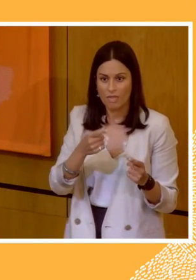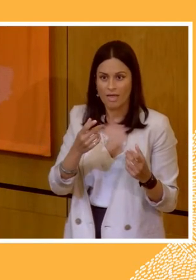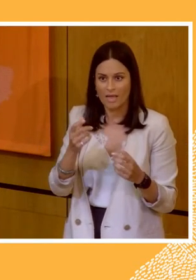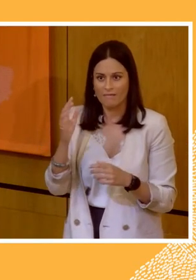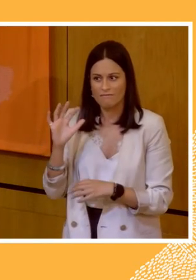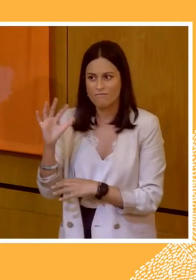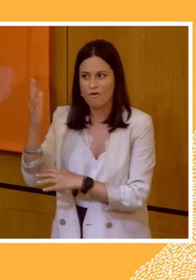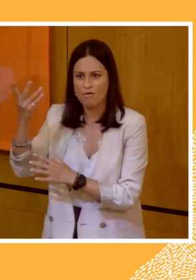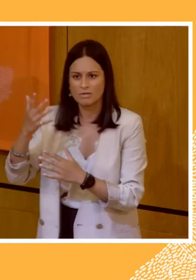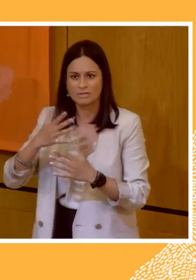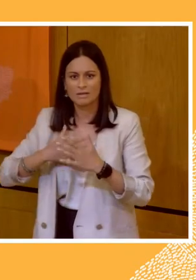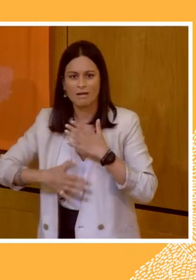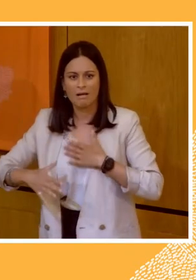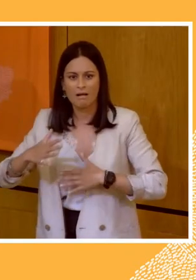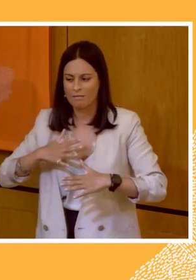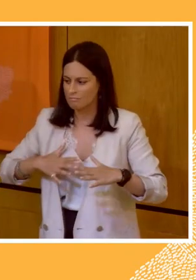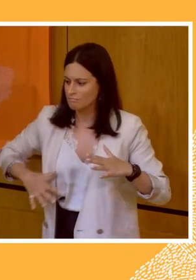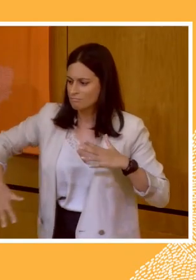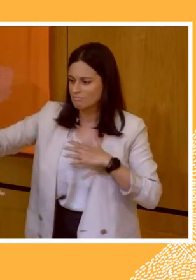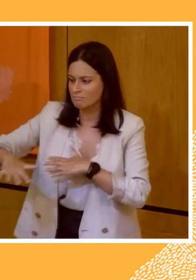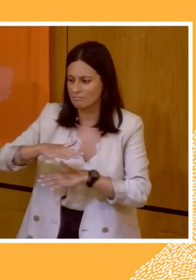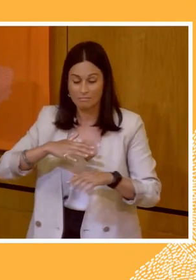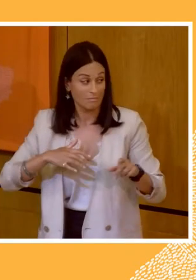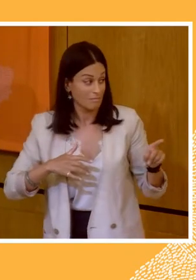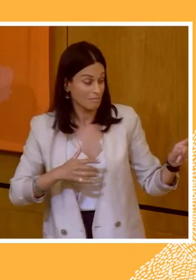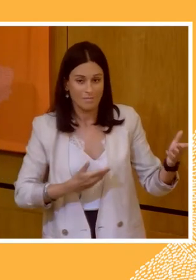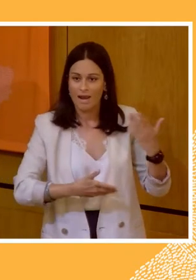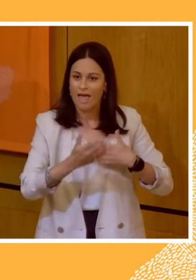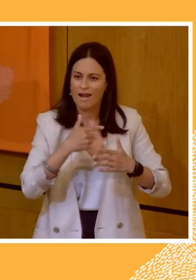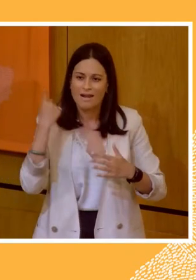forest. Tell us about the sound of London.